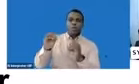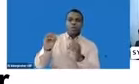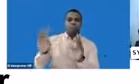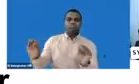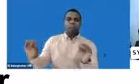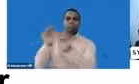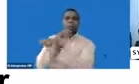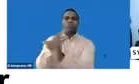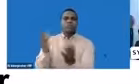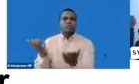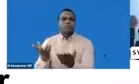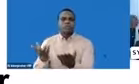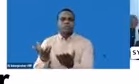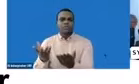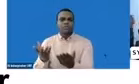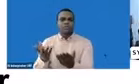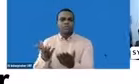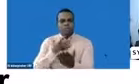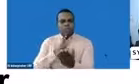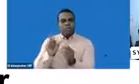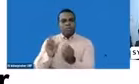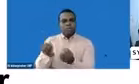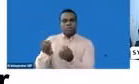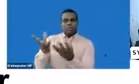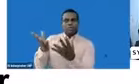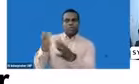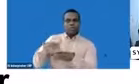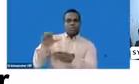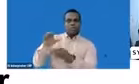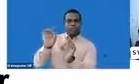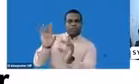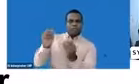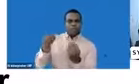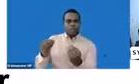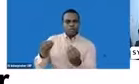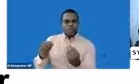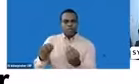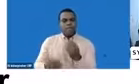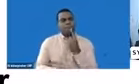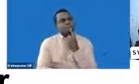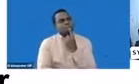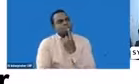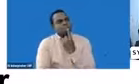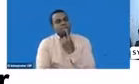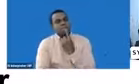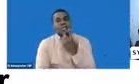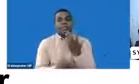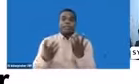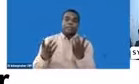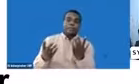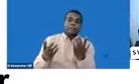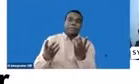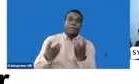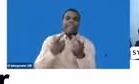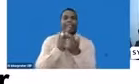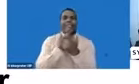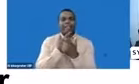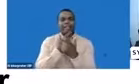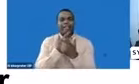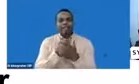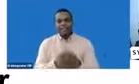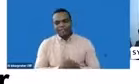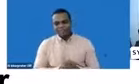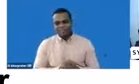Let me think about this one. Okay. What do you think, Amandine, from the user perspective? Would compensation